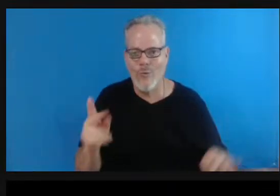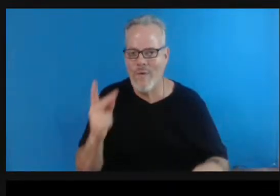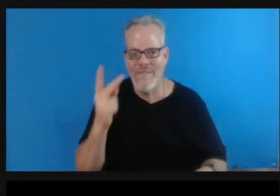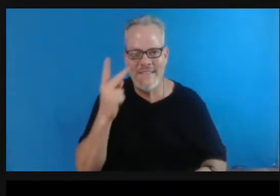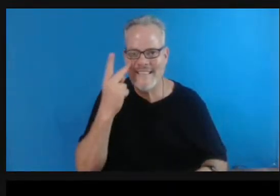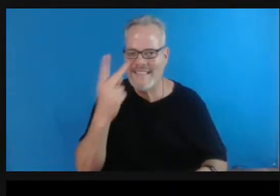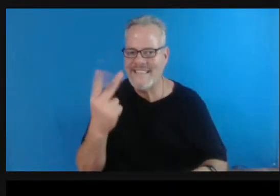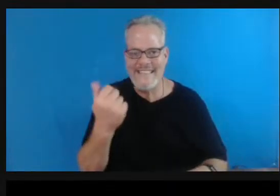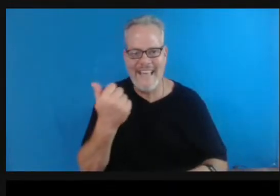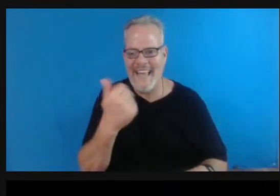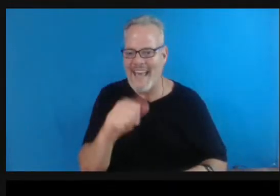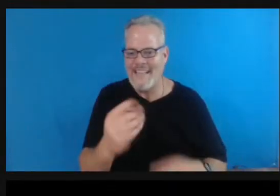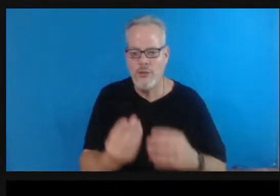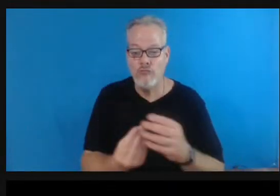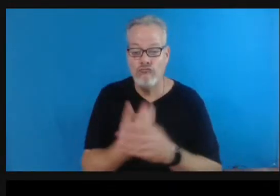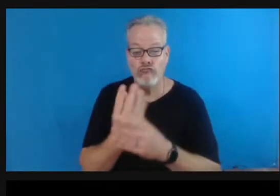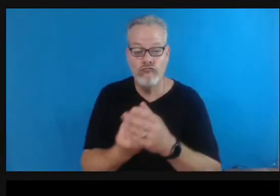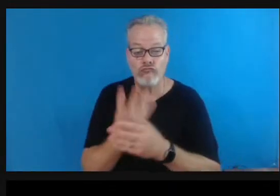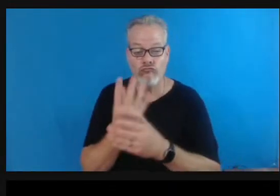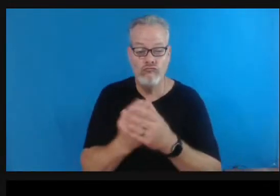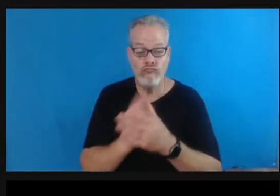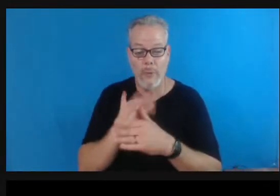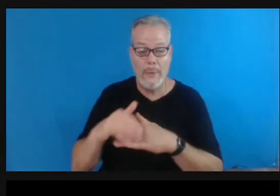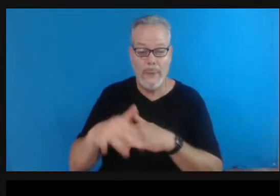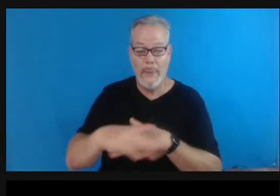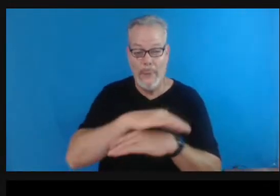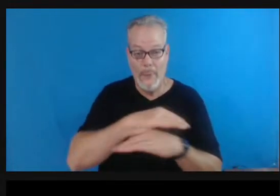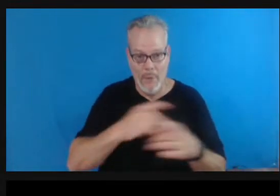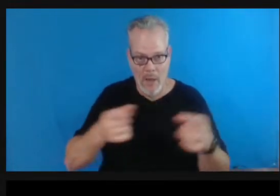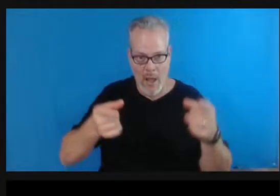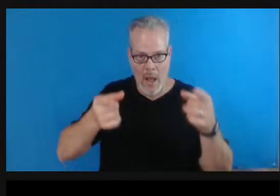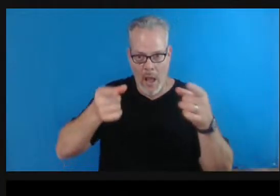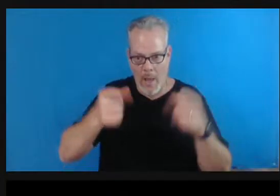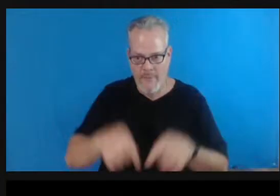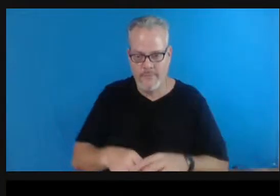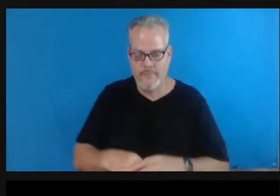flows. There was one in there at the very beginning. I didn't point it out quite so quickly.